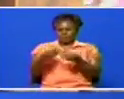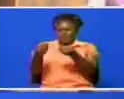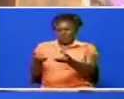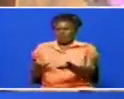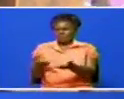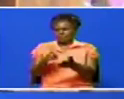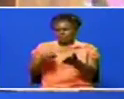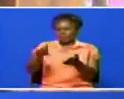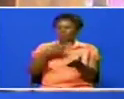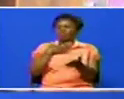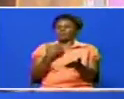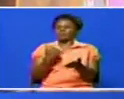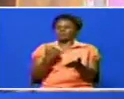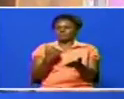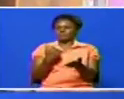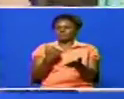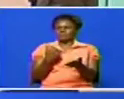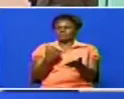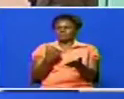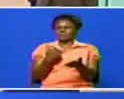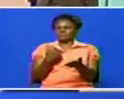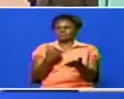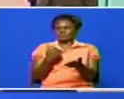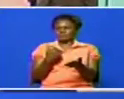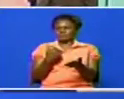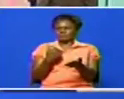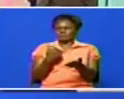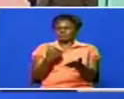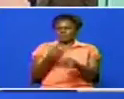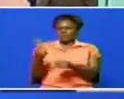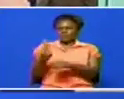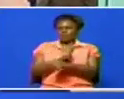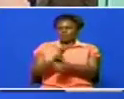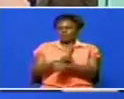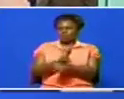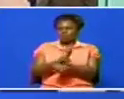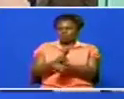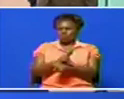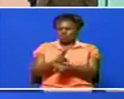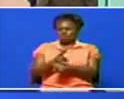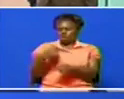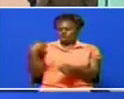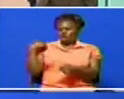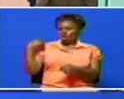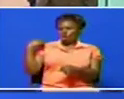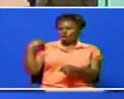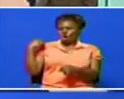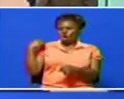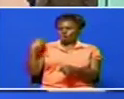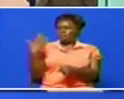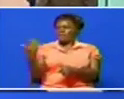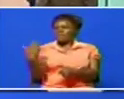kenye nataka na nachukua. Na anakula. Hata tukisema ni kutumia hizo za kaki, za